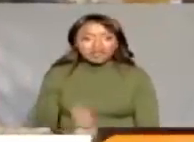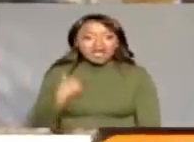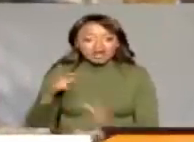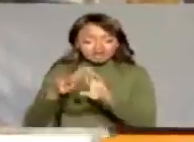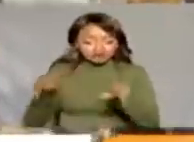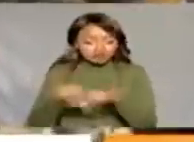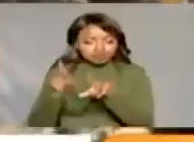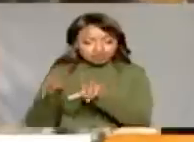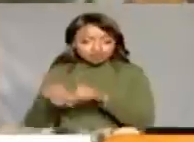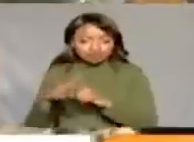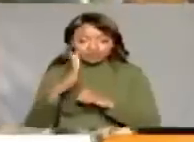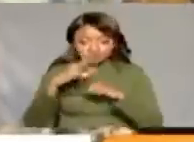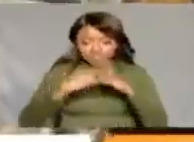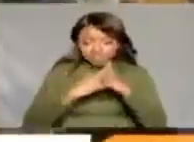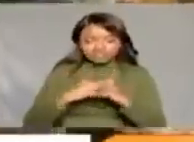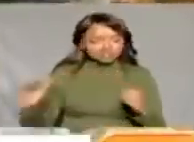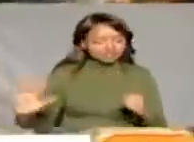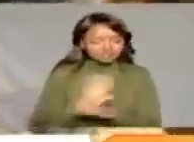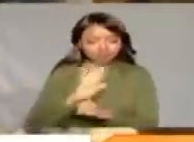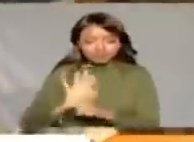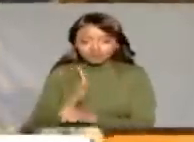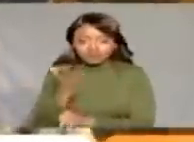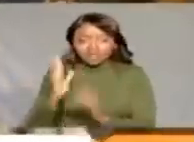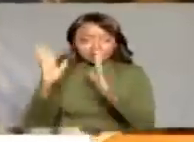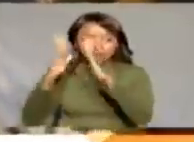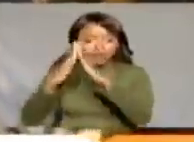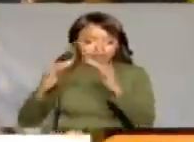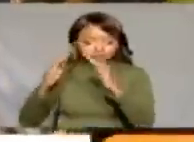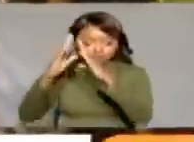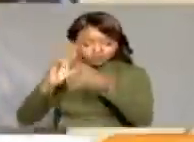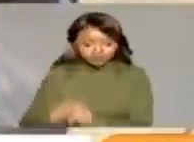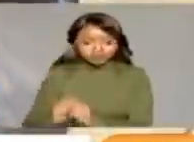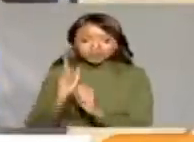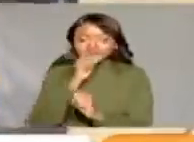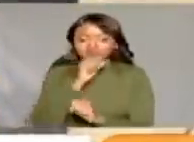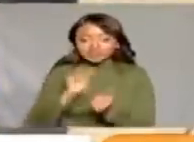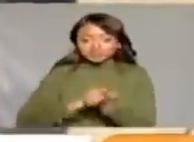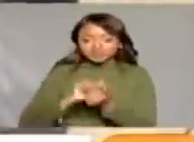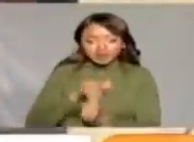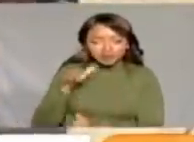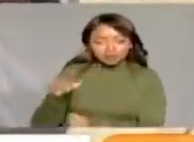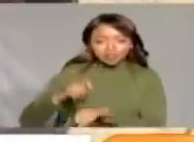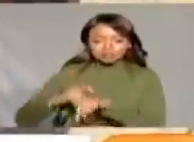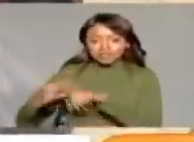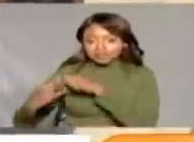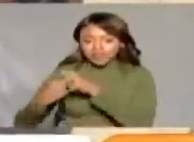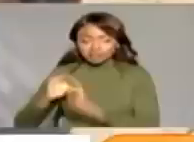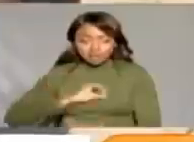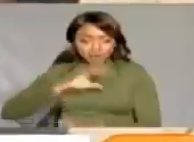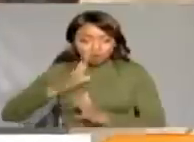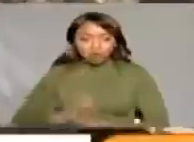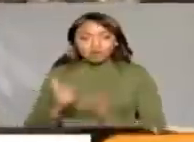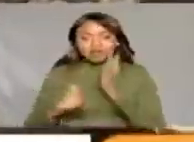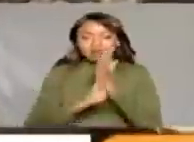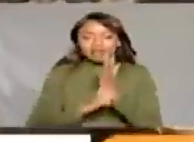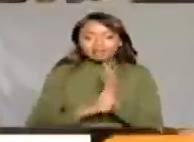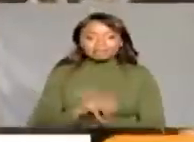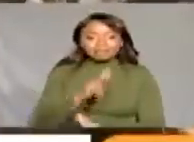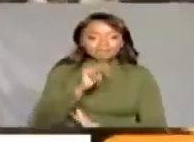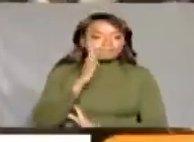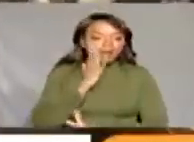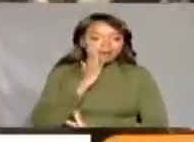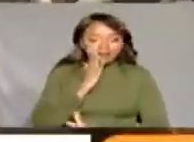rooms and was fully occupied. It collapsed Friday morning around 8 o'clock. The owner, commonly known as Mama